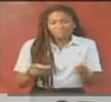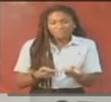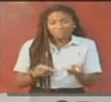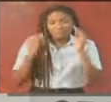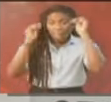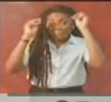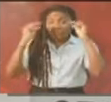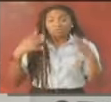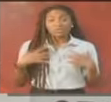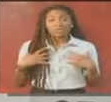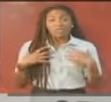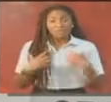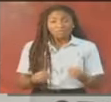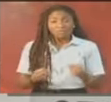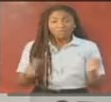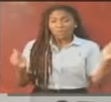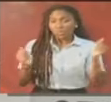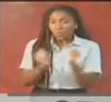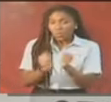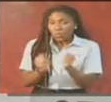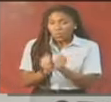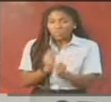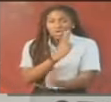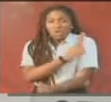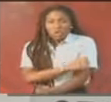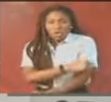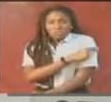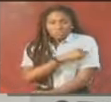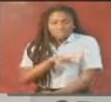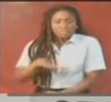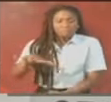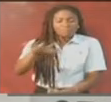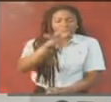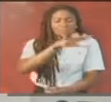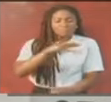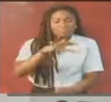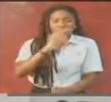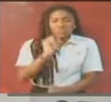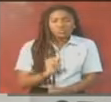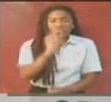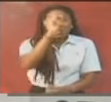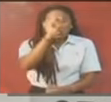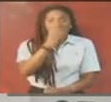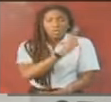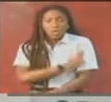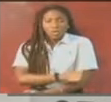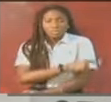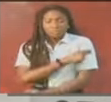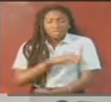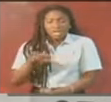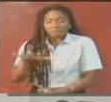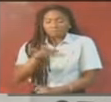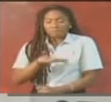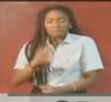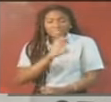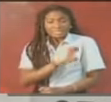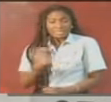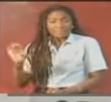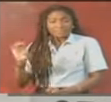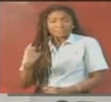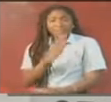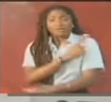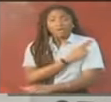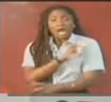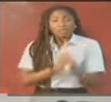collaboration with the Northwest Regional Health Authority, Eastern Regional Health Authority, Trinidad and Tobago Medical Association, and